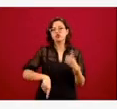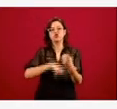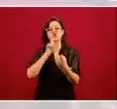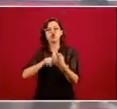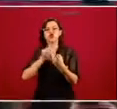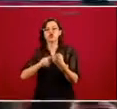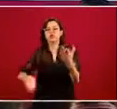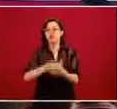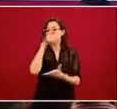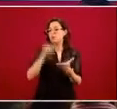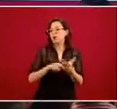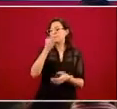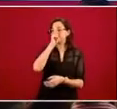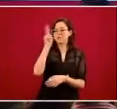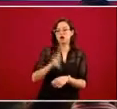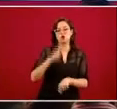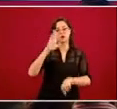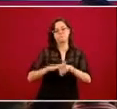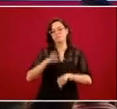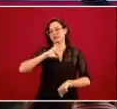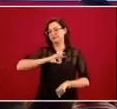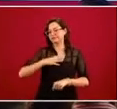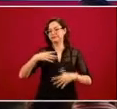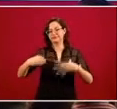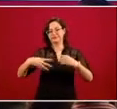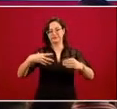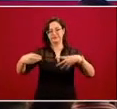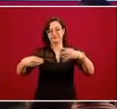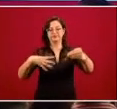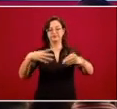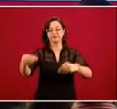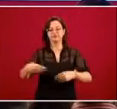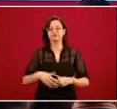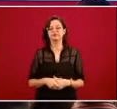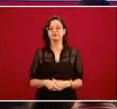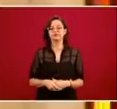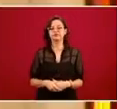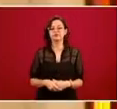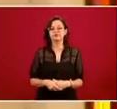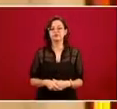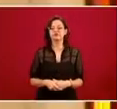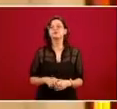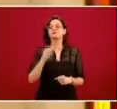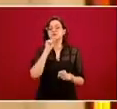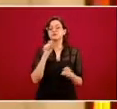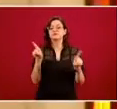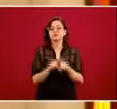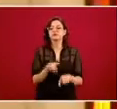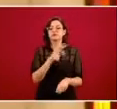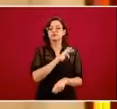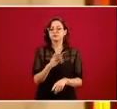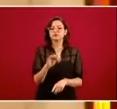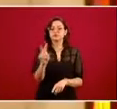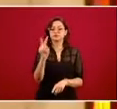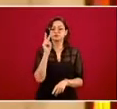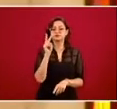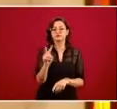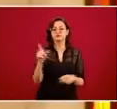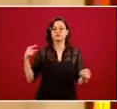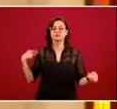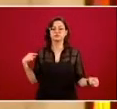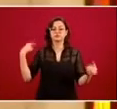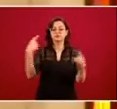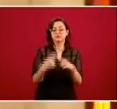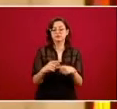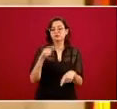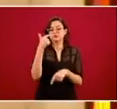actually a better way to compare how great is this impact being in each of these